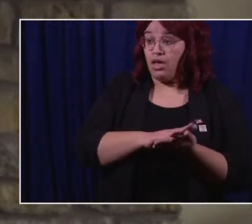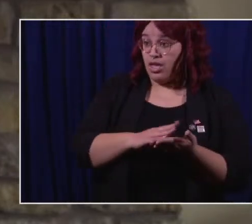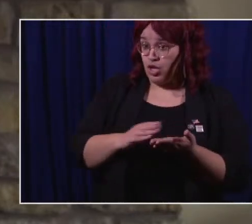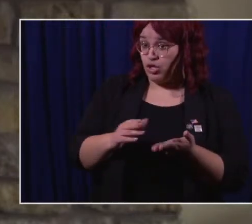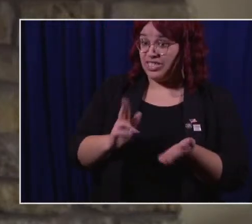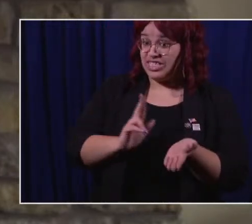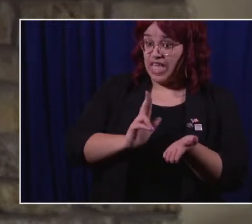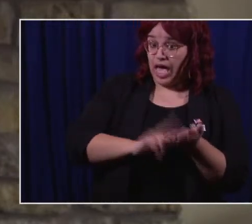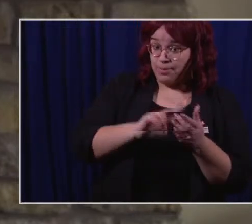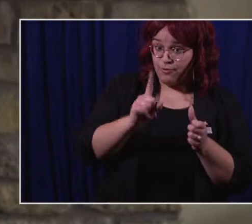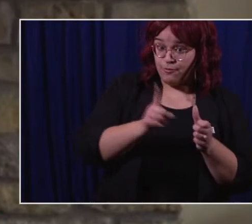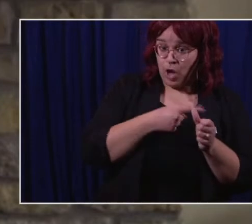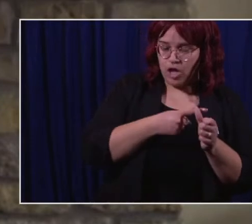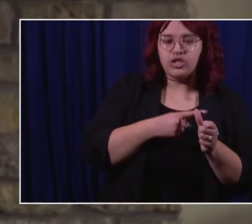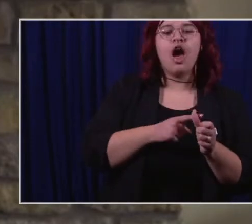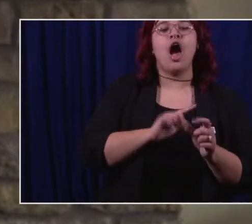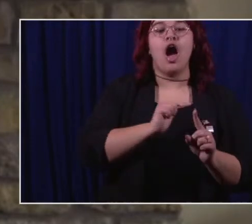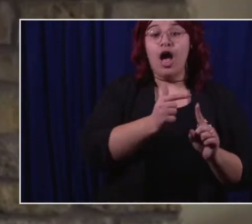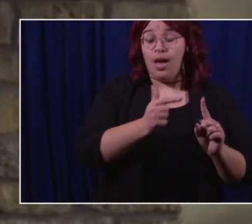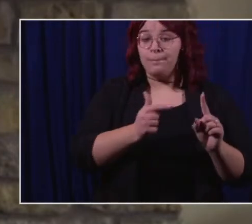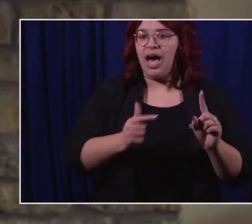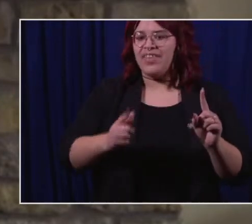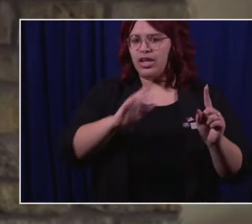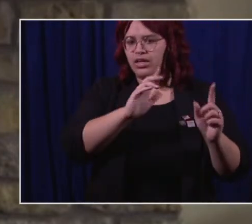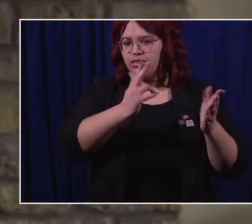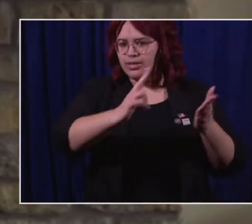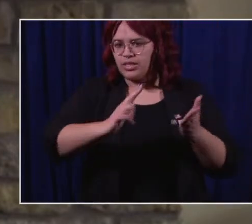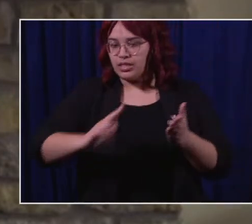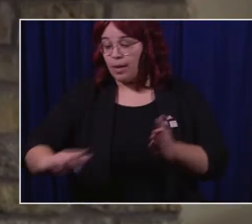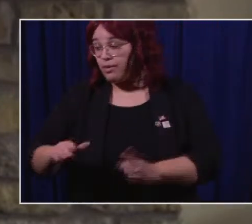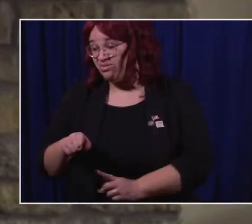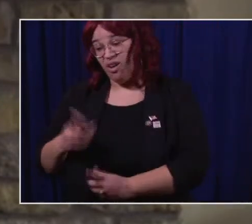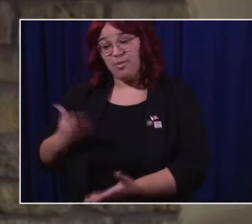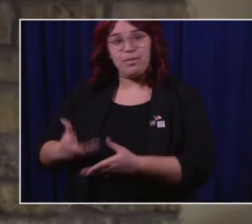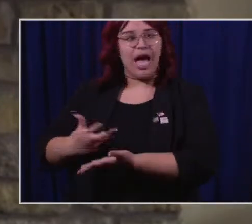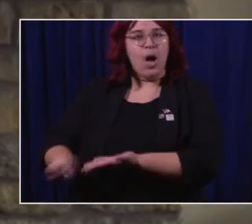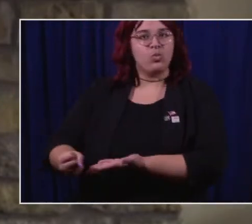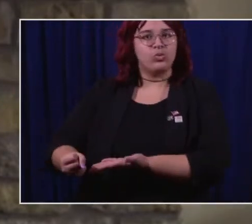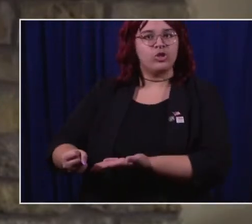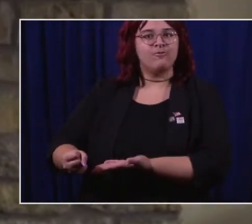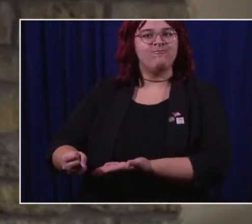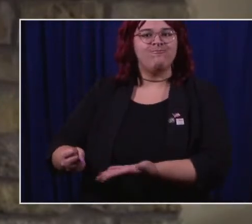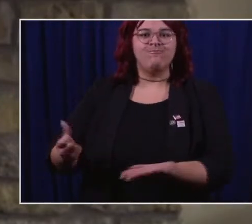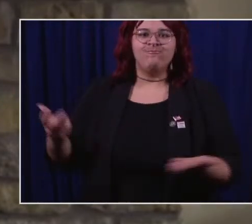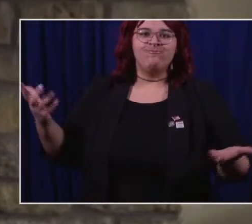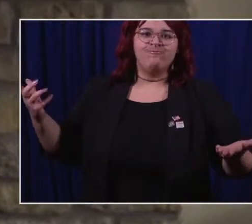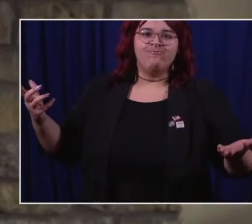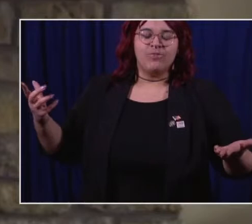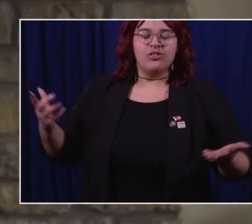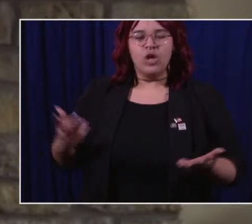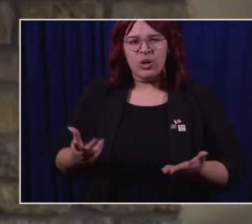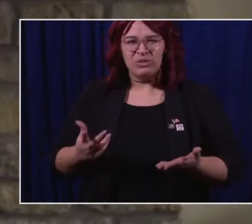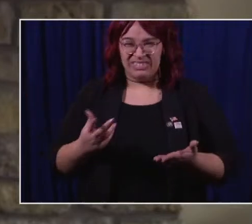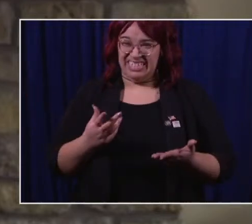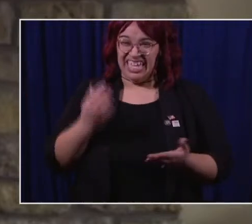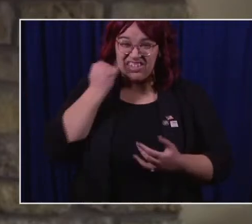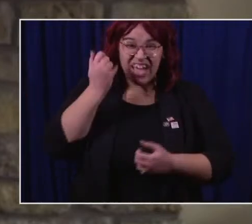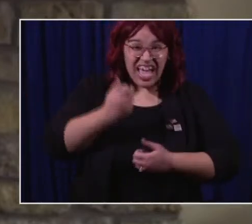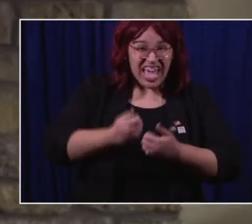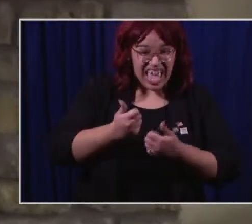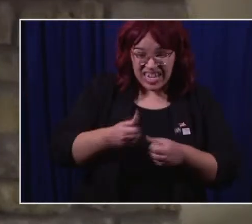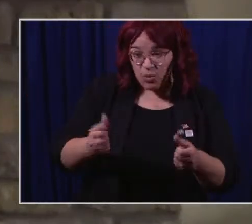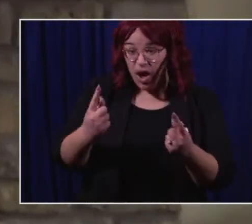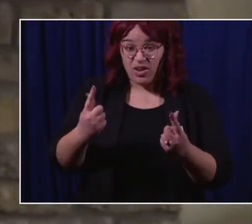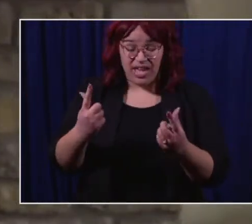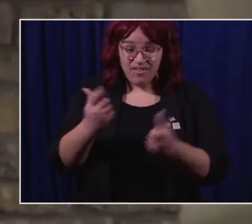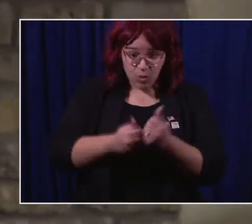and staff who wants to get the vaccine, will they be able to get a vaccine, or is that supply also scarce?